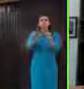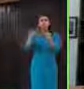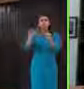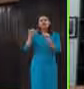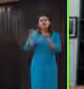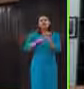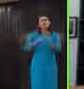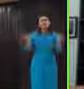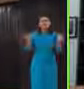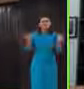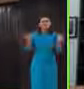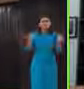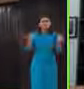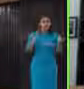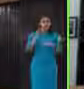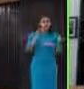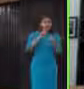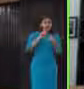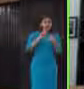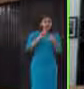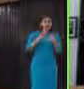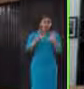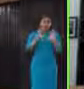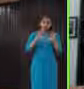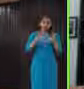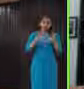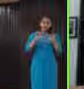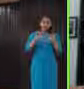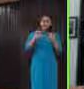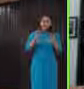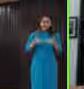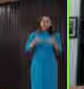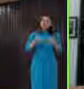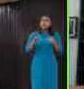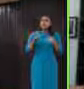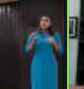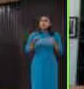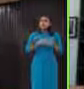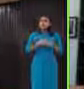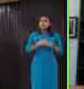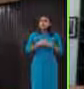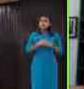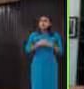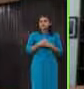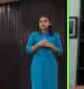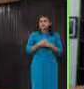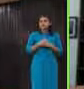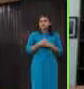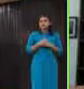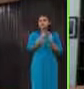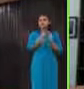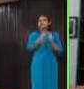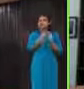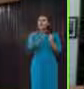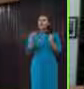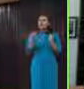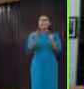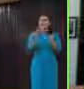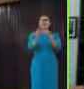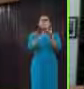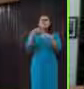one after the other, really comes from the gambit that they will acquiesce in every incursion,